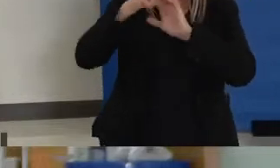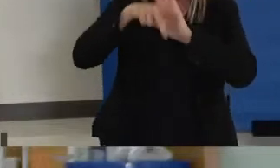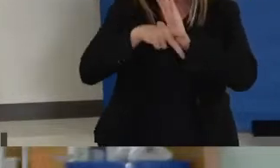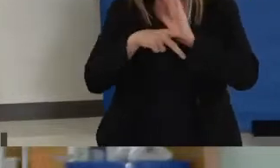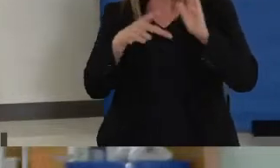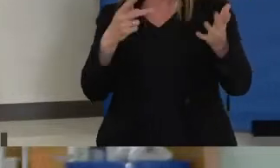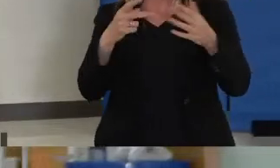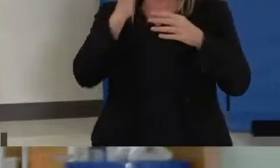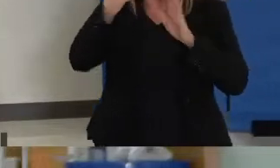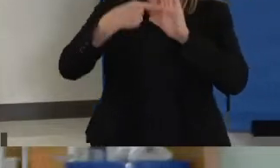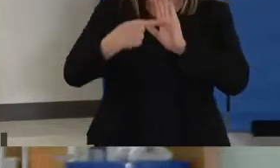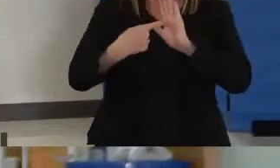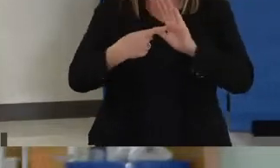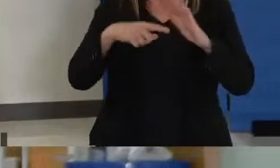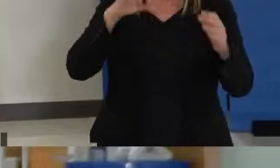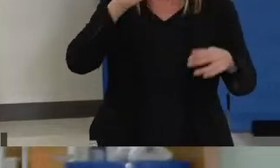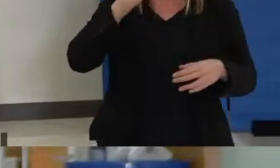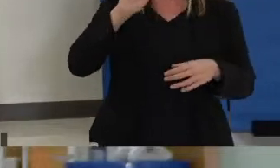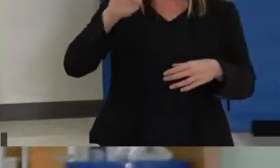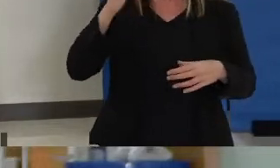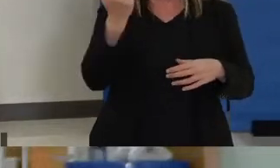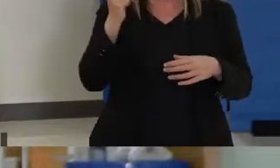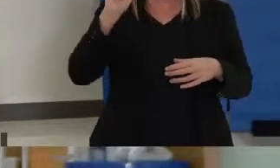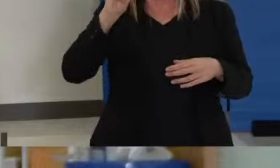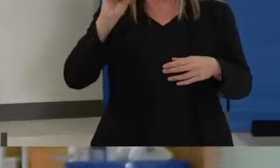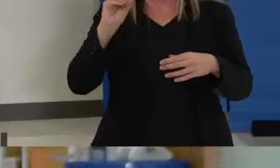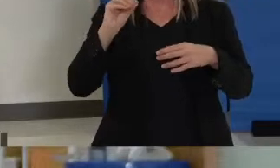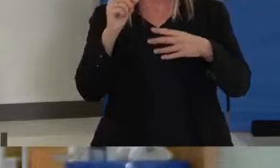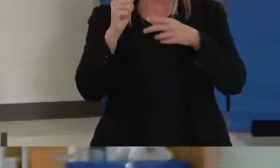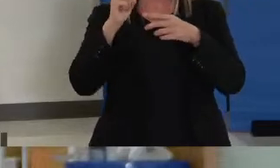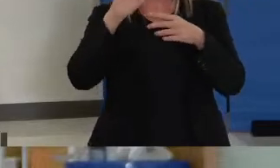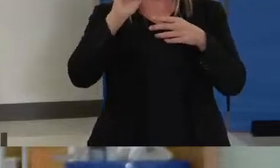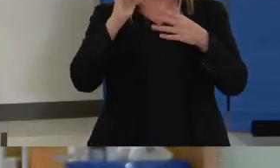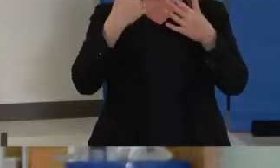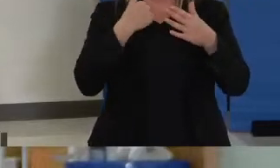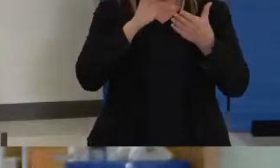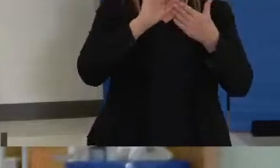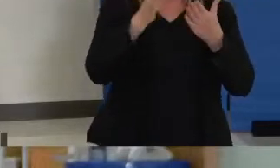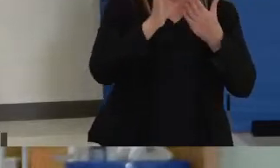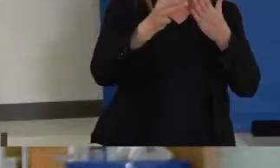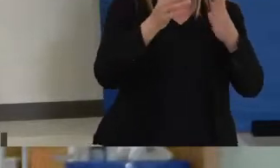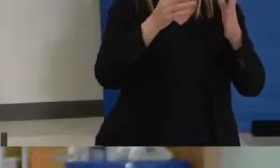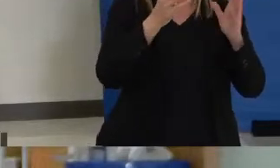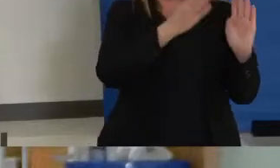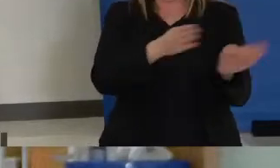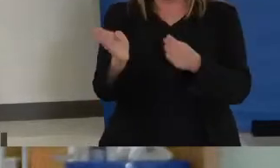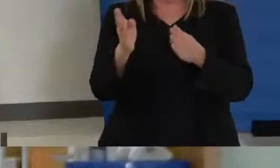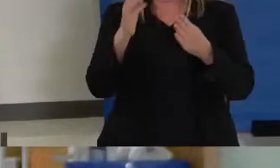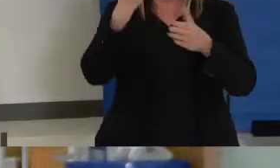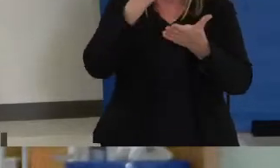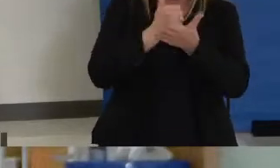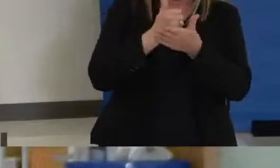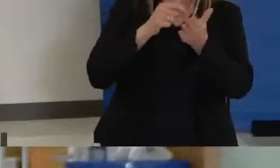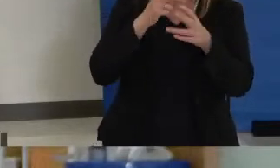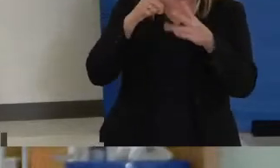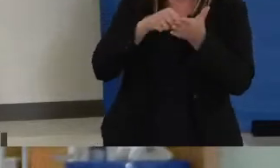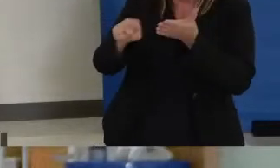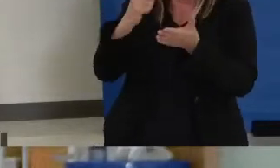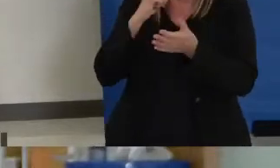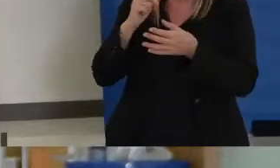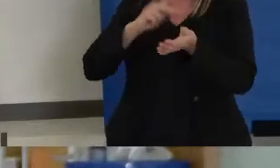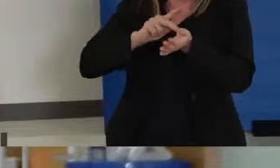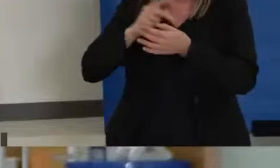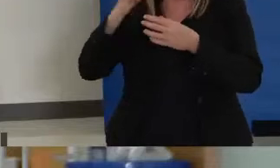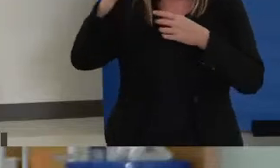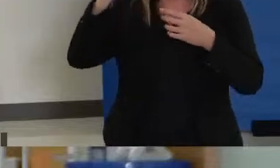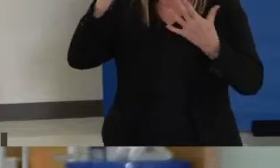by example, AB 1316, to require Medi-Cal plans to cover necessary care for an emergency psychiatric condition, so